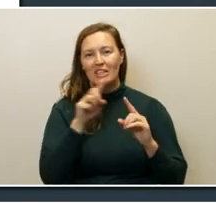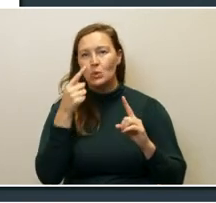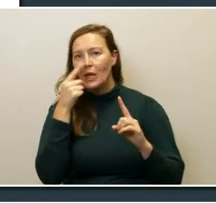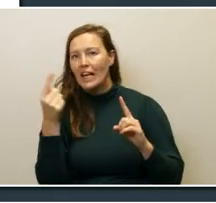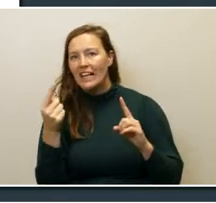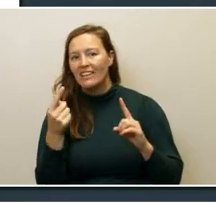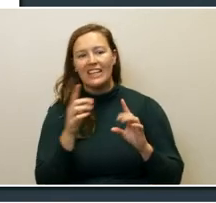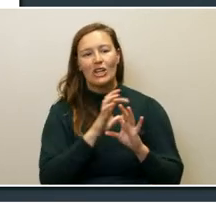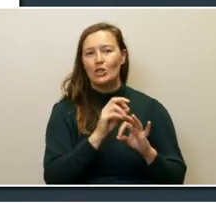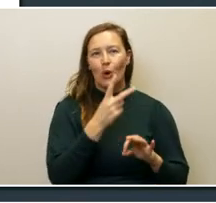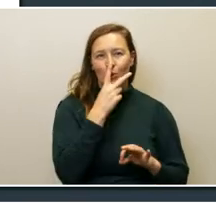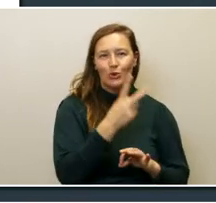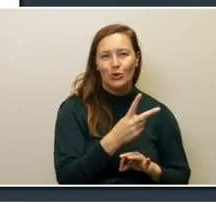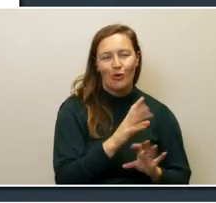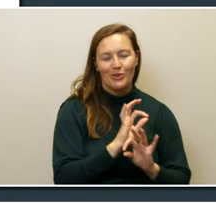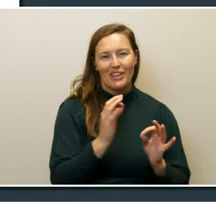any two-year-olds playing here.